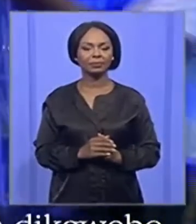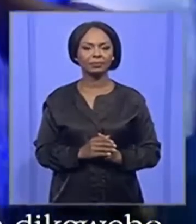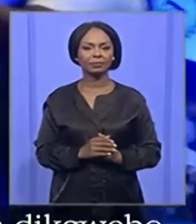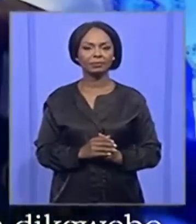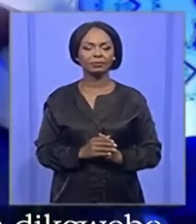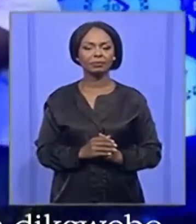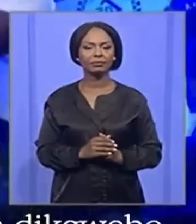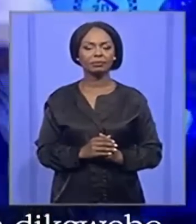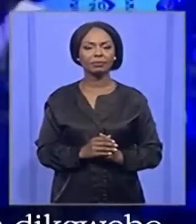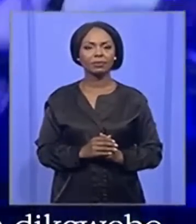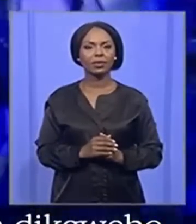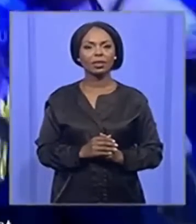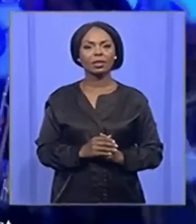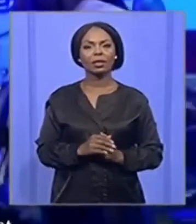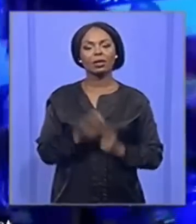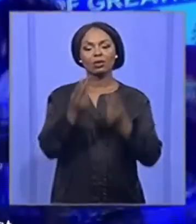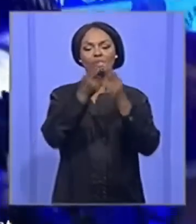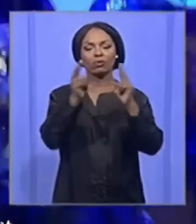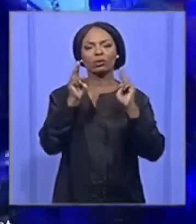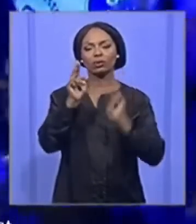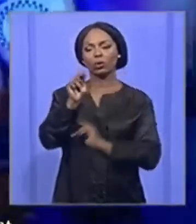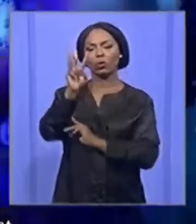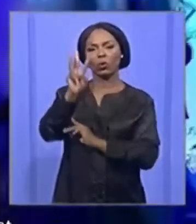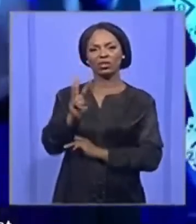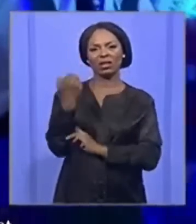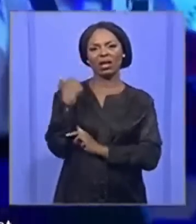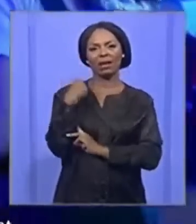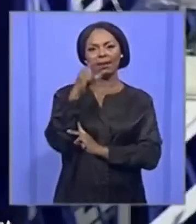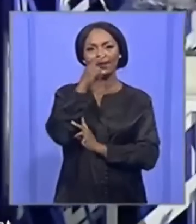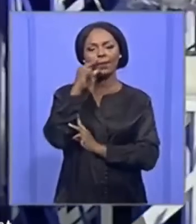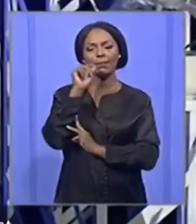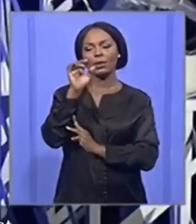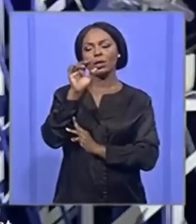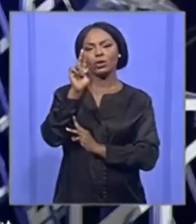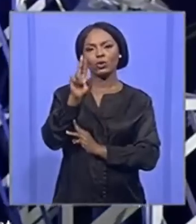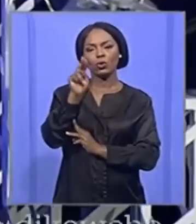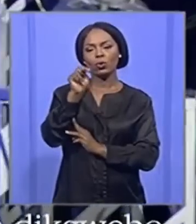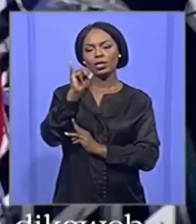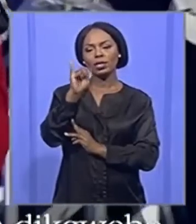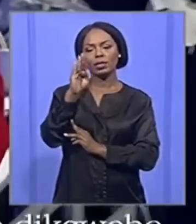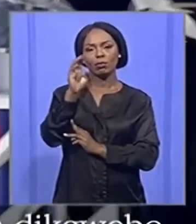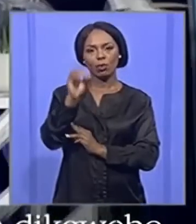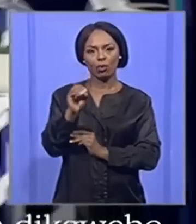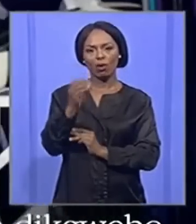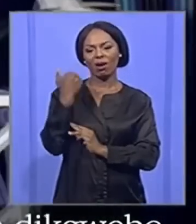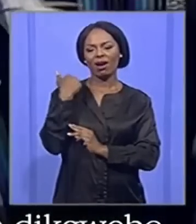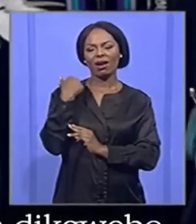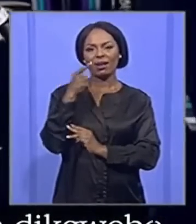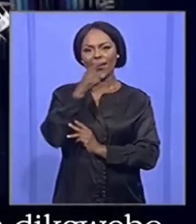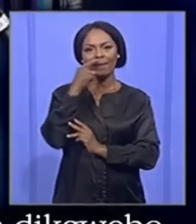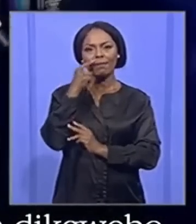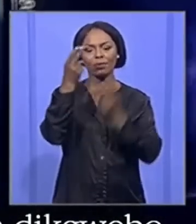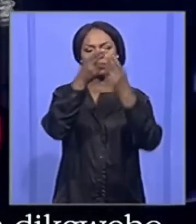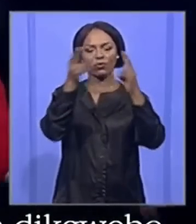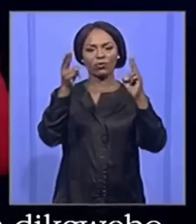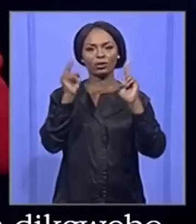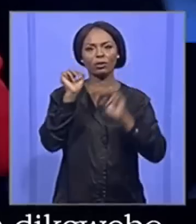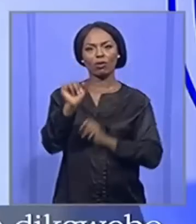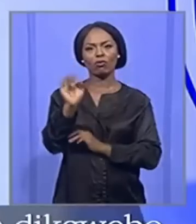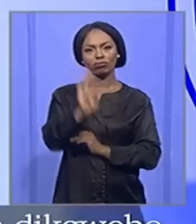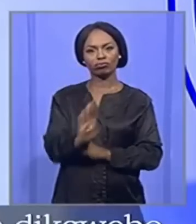Northwest University eo pele e neng e bitswa UNIBO e emetseng University of Bophuthatswana e re leeto lena la dilemo